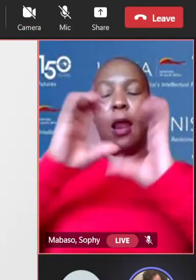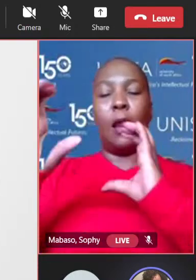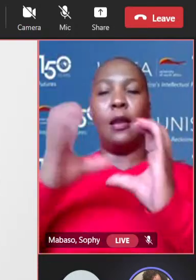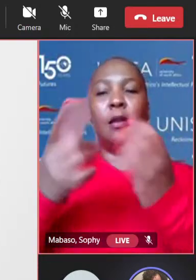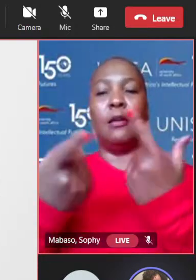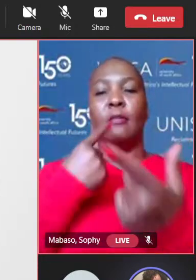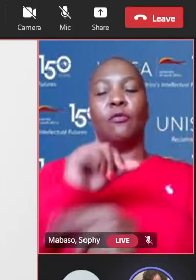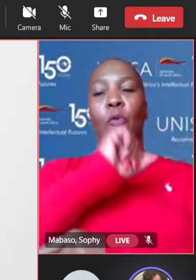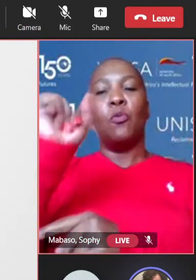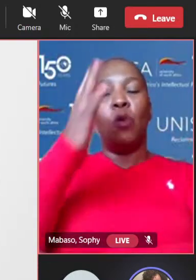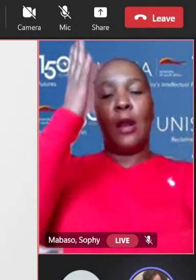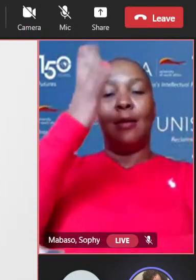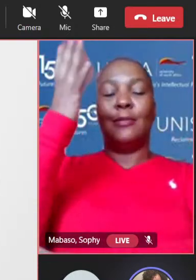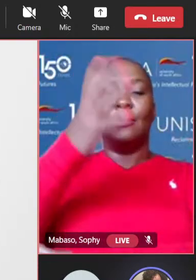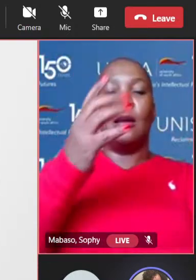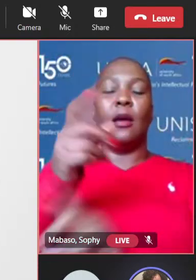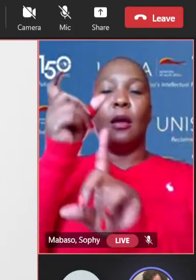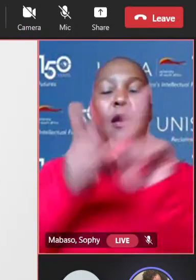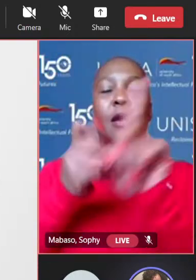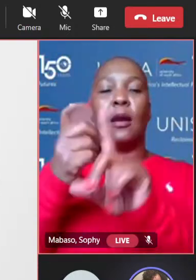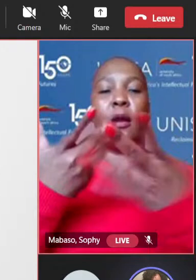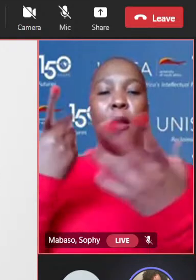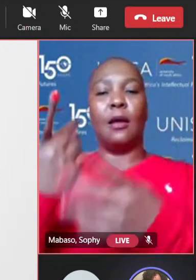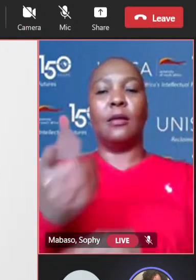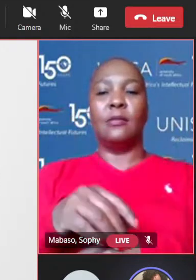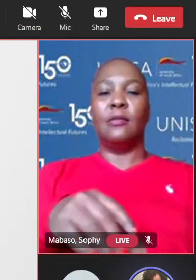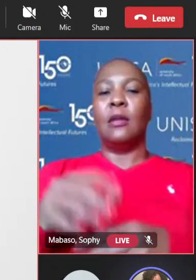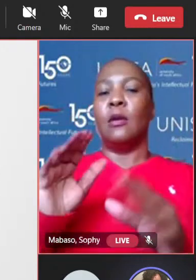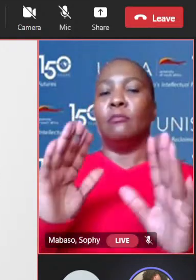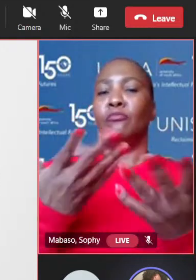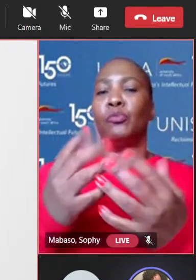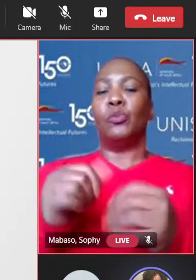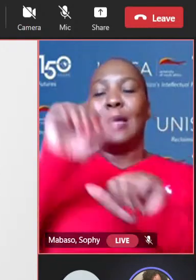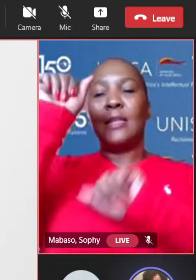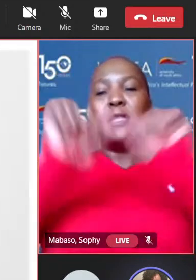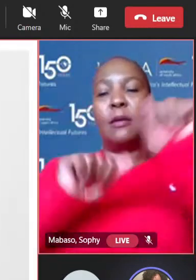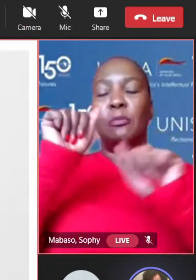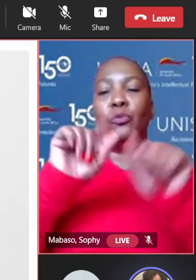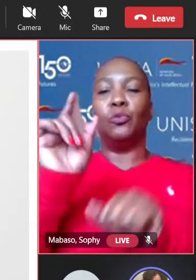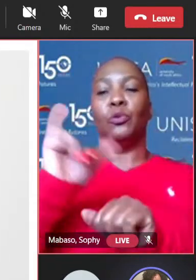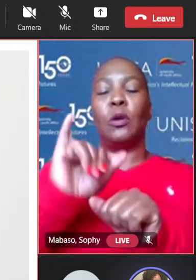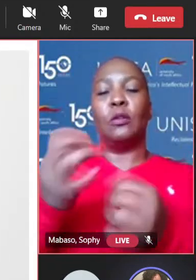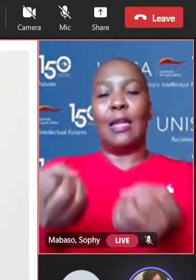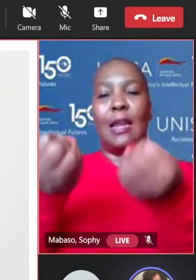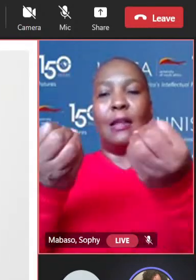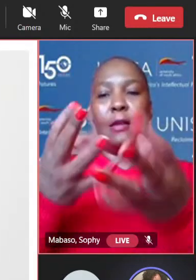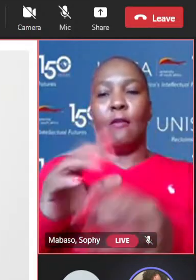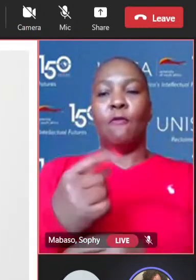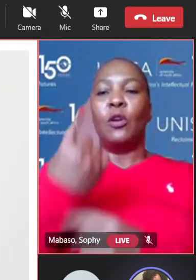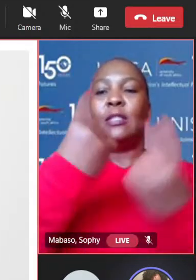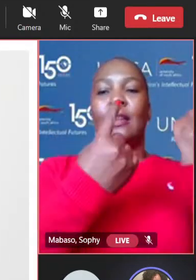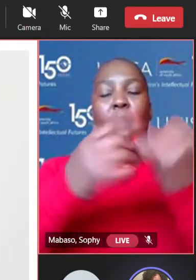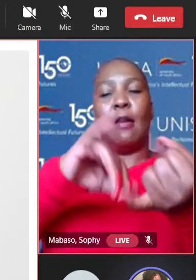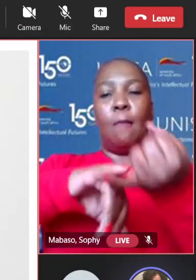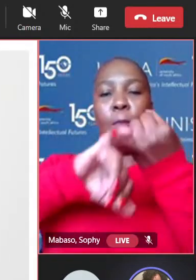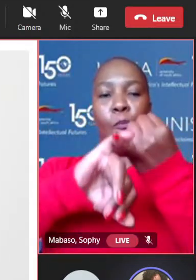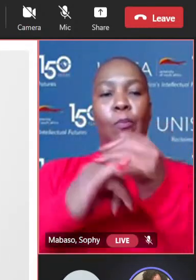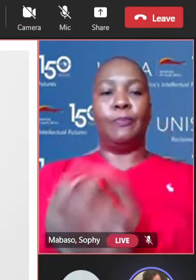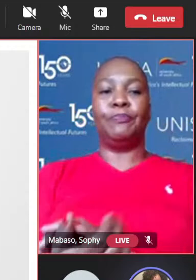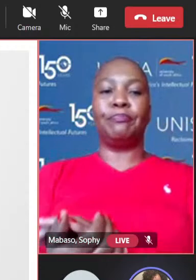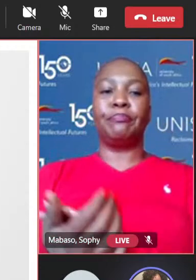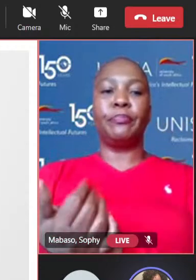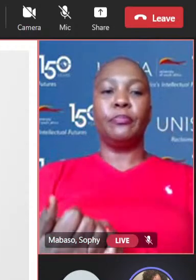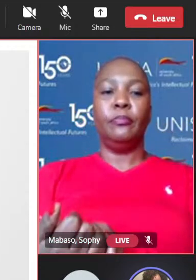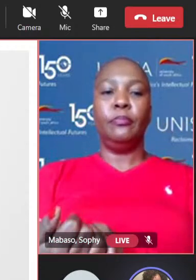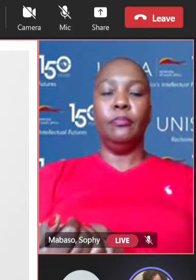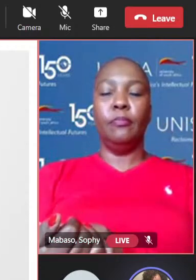your lecturers as to the type of assignments that you need to submit for every module. So